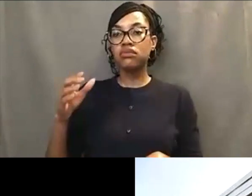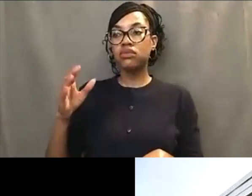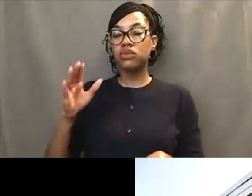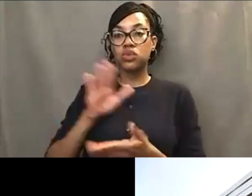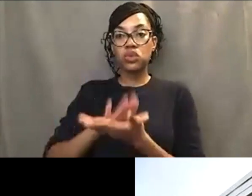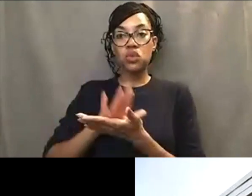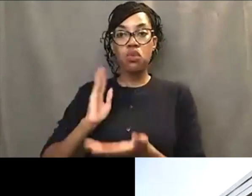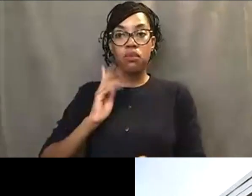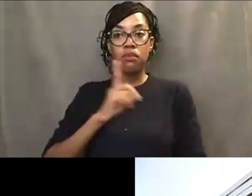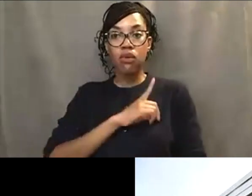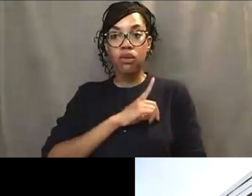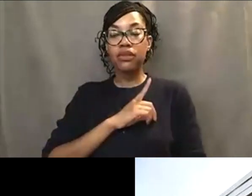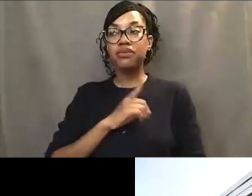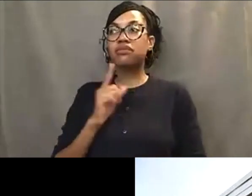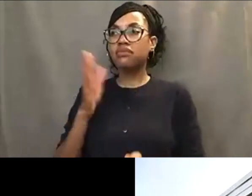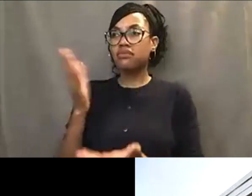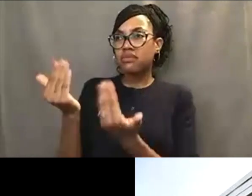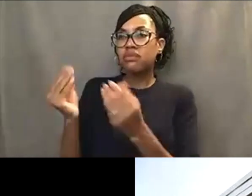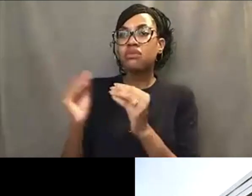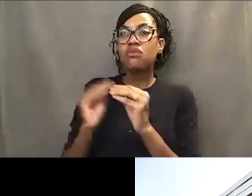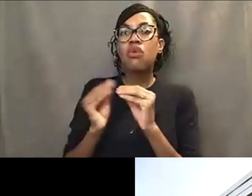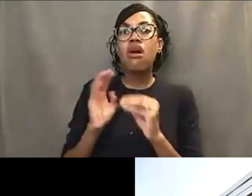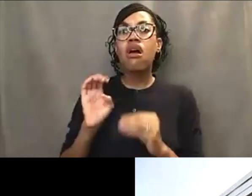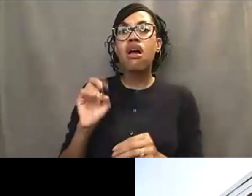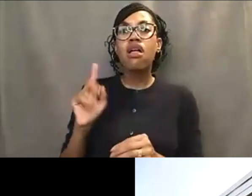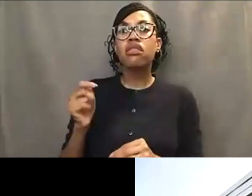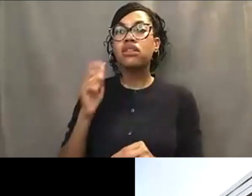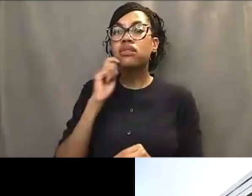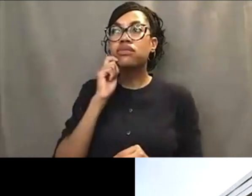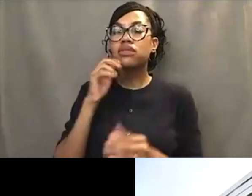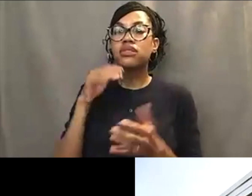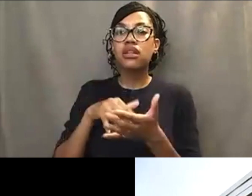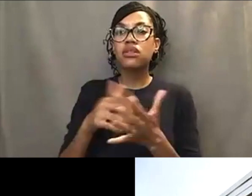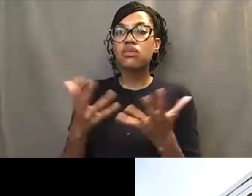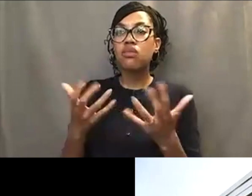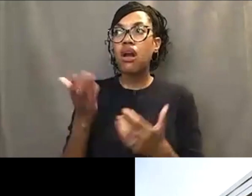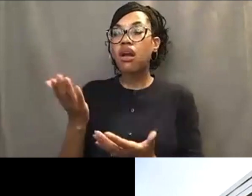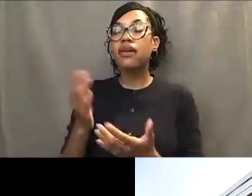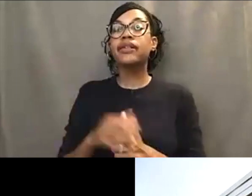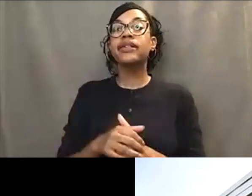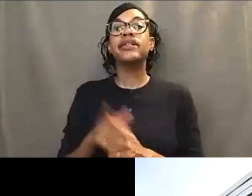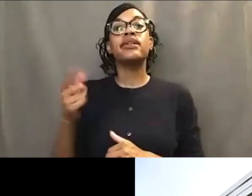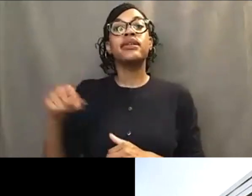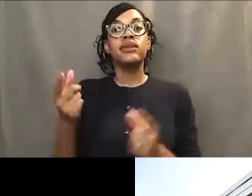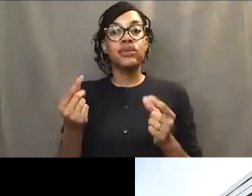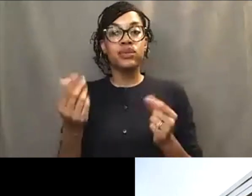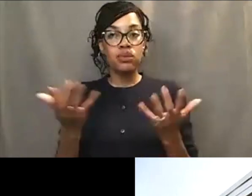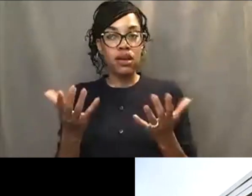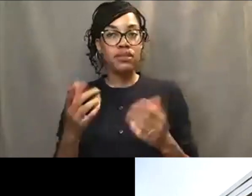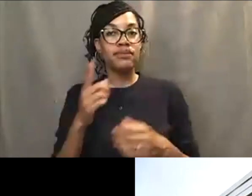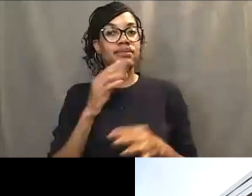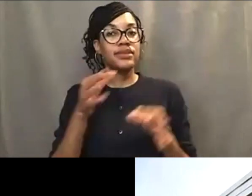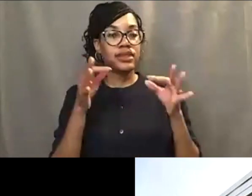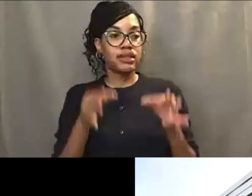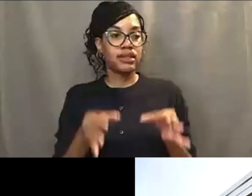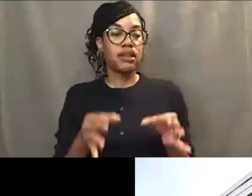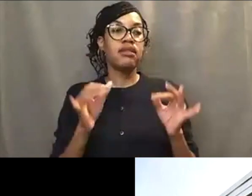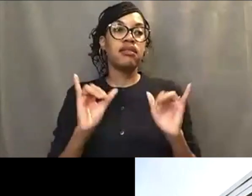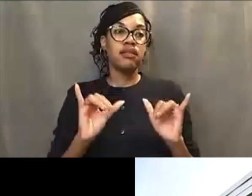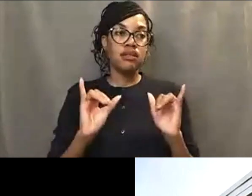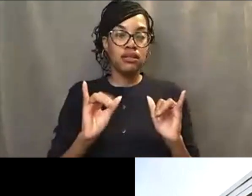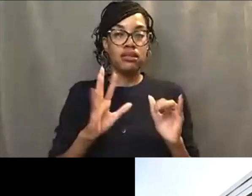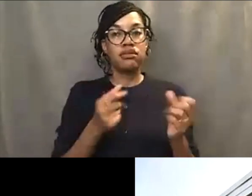our educators also work to petition, work to talk to, and work to support the students in their desire for the ethnic study